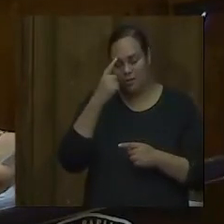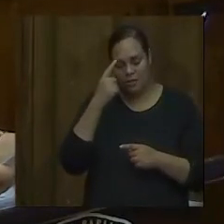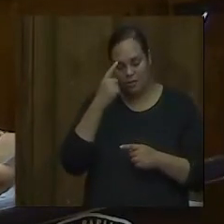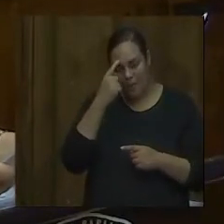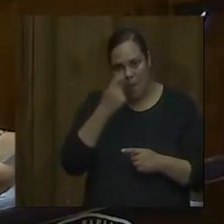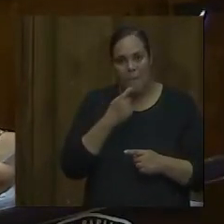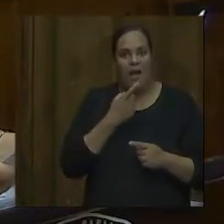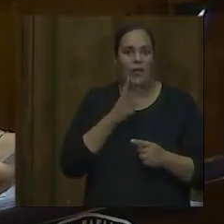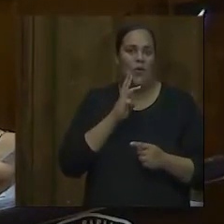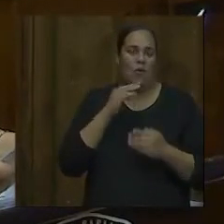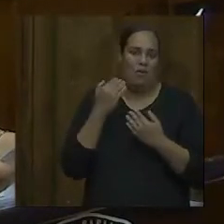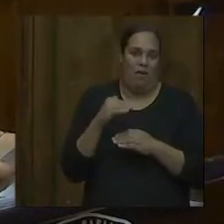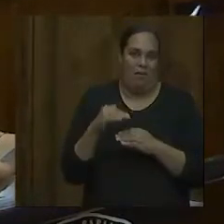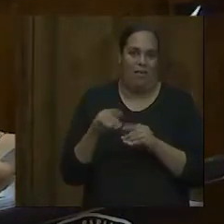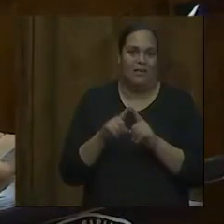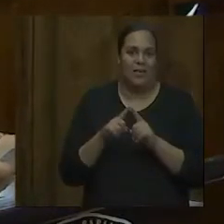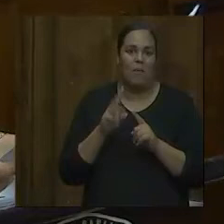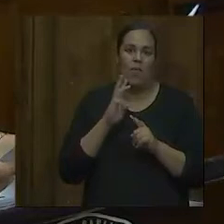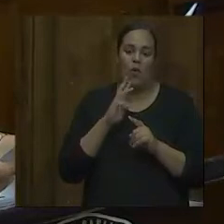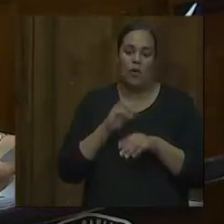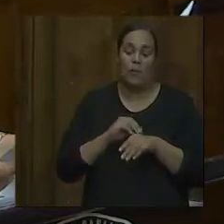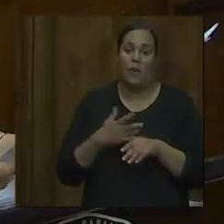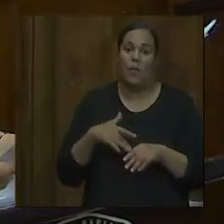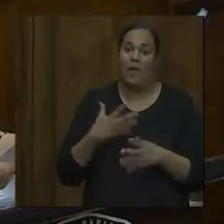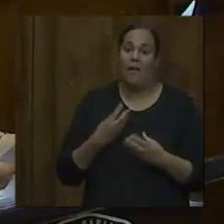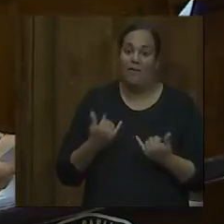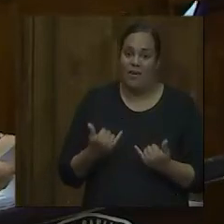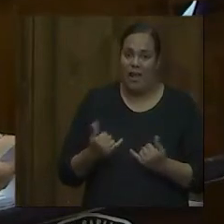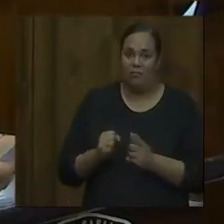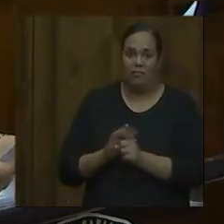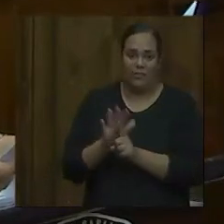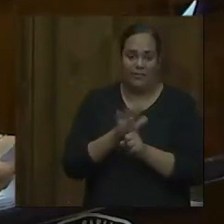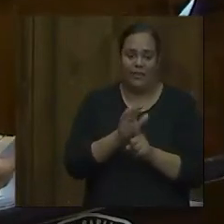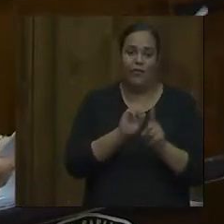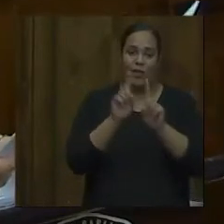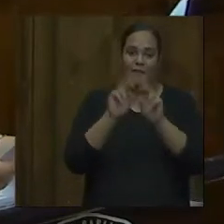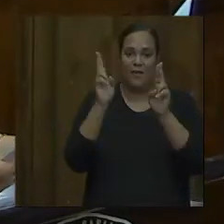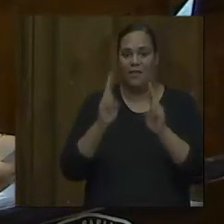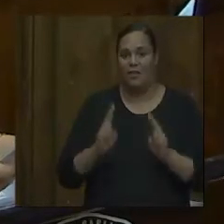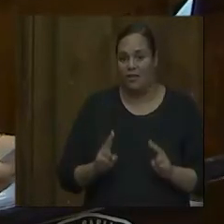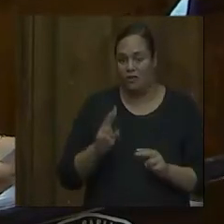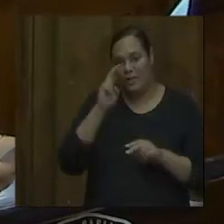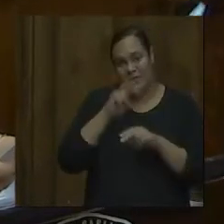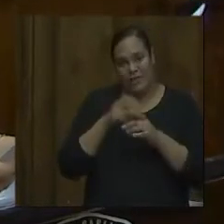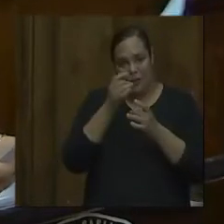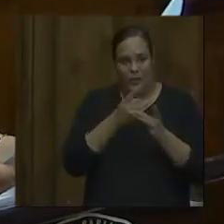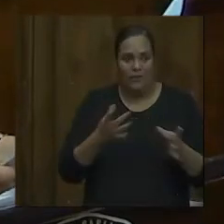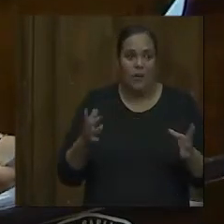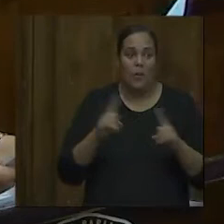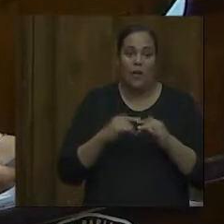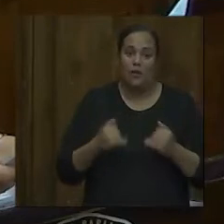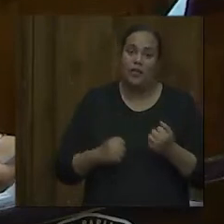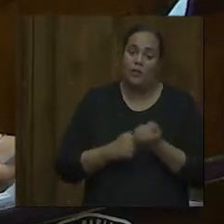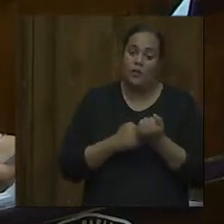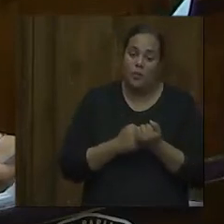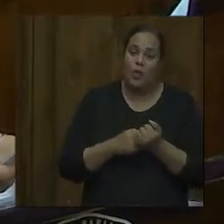implemented by the municipality as well as the water saving efforts agreed to by the various federations. To date, in support of